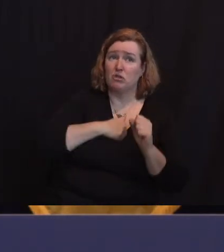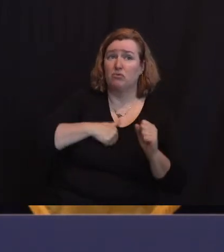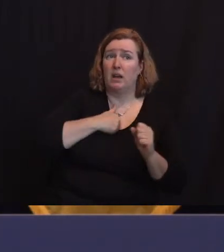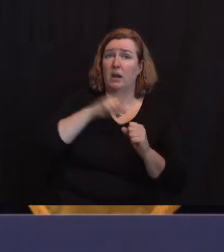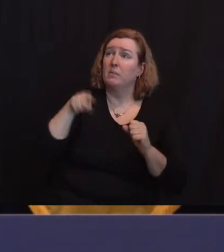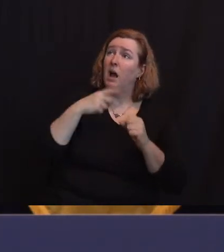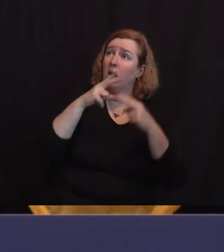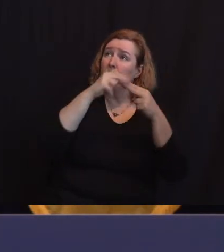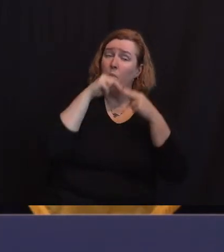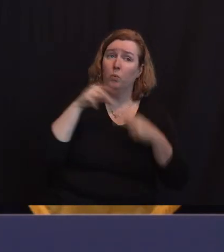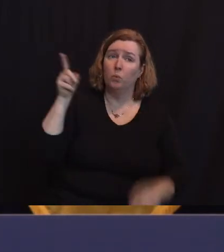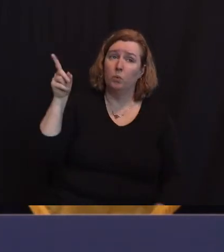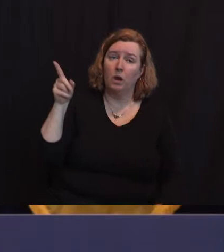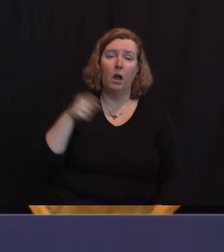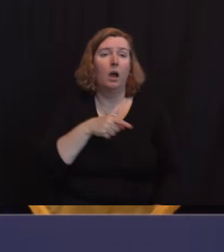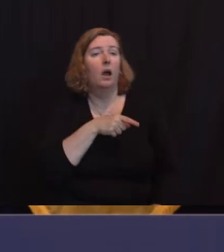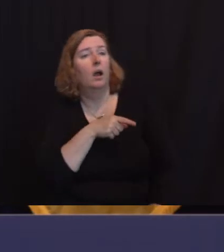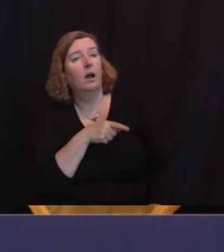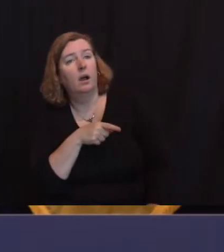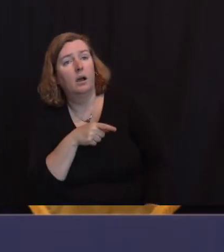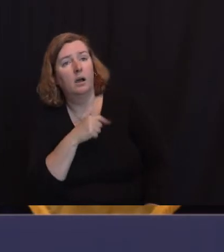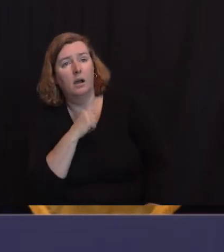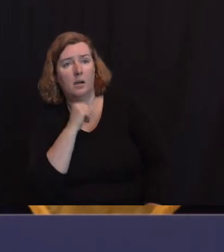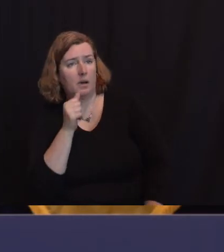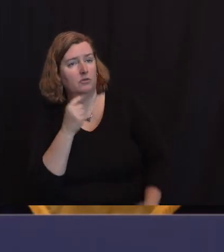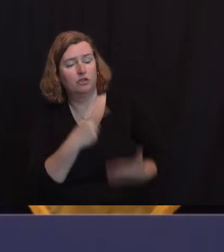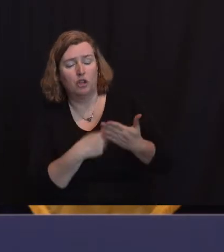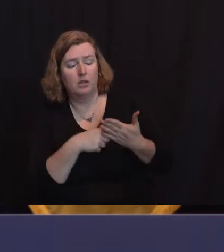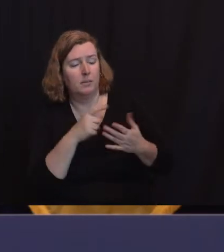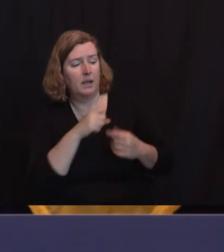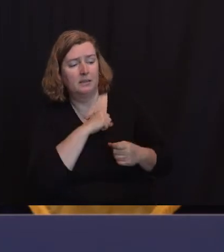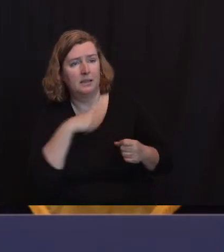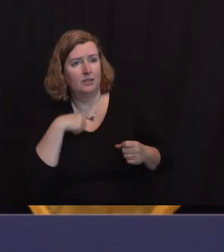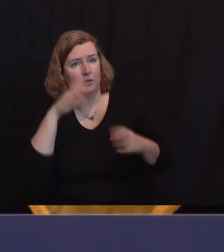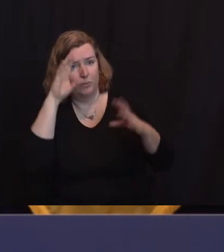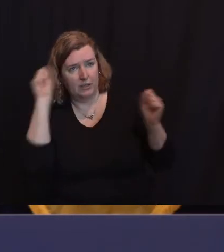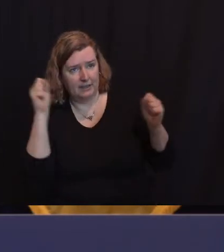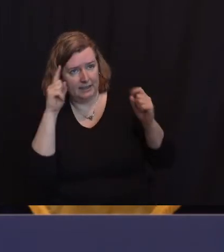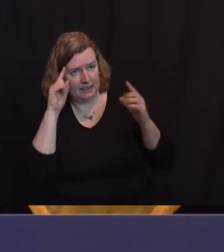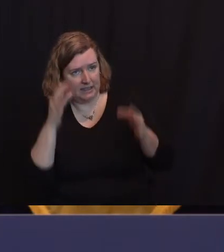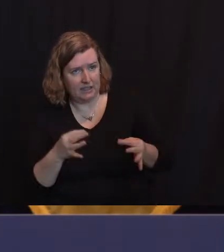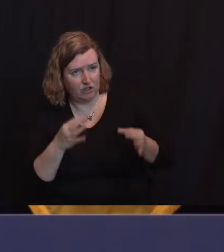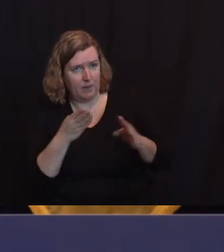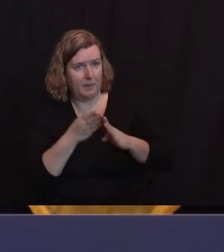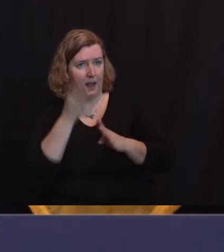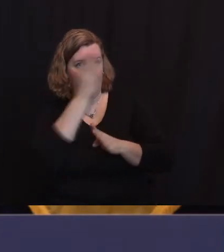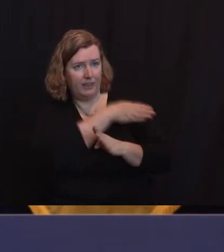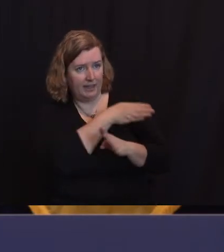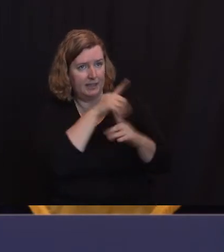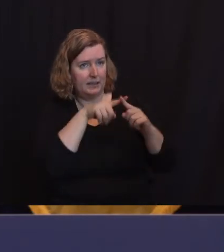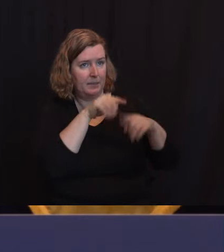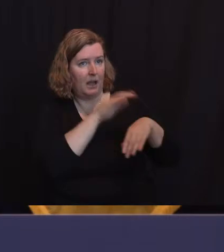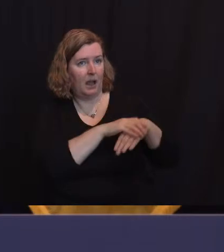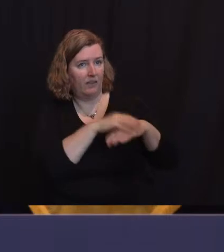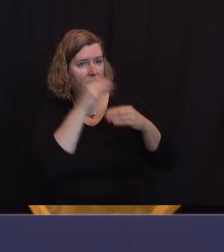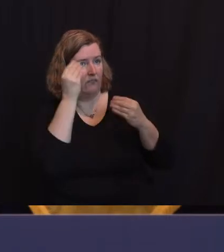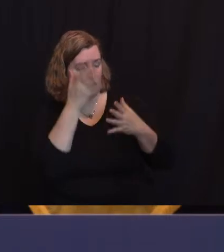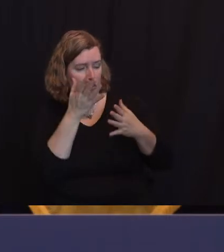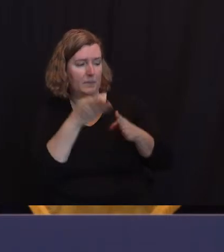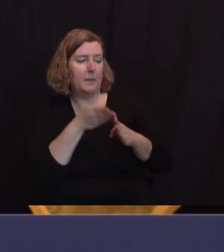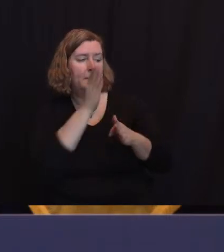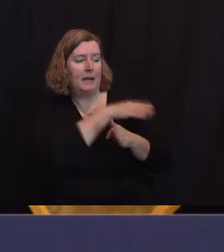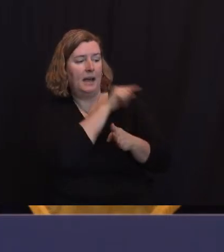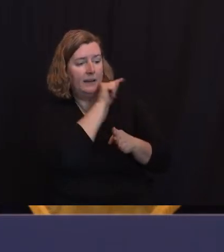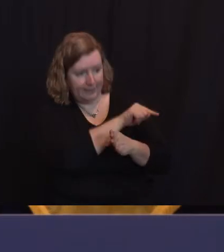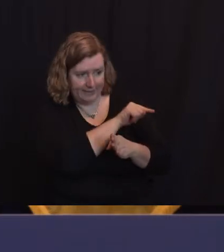I wasn't answering specifically to the Senate President. We do what we do at the time we do it, and we base it on the information we've got,